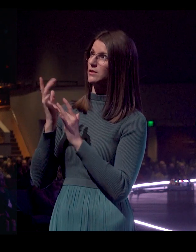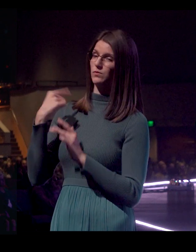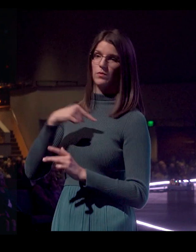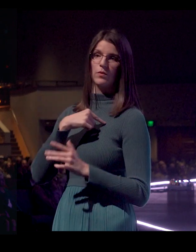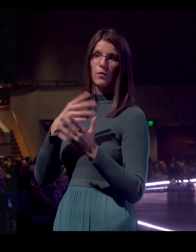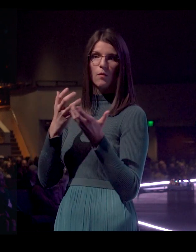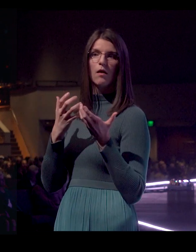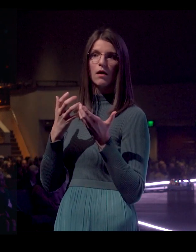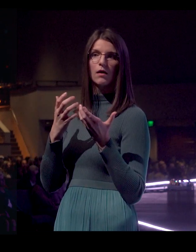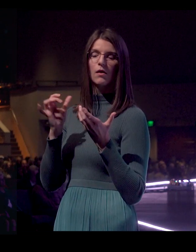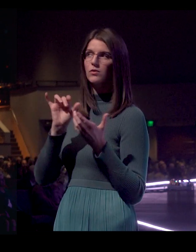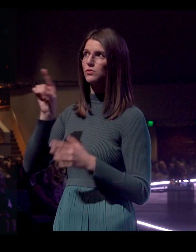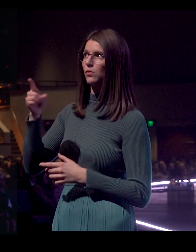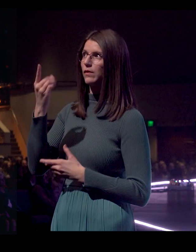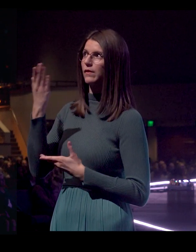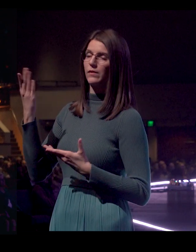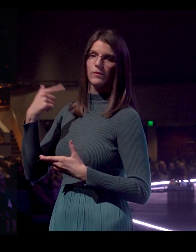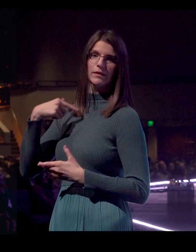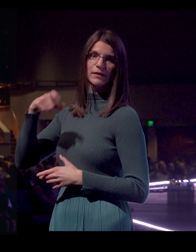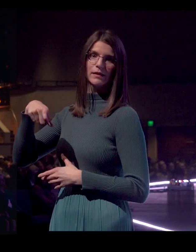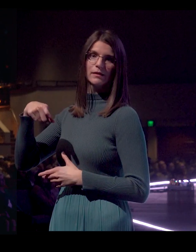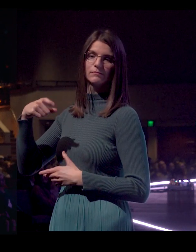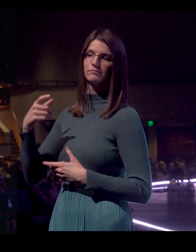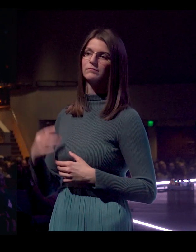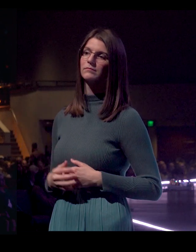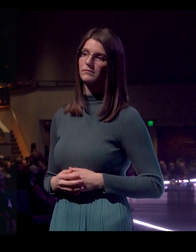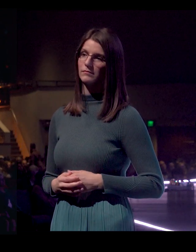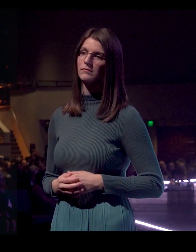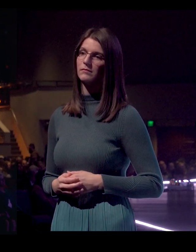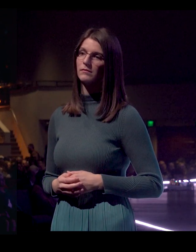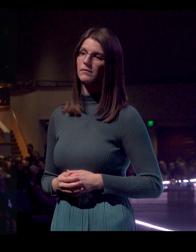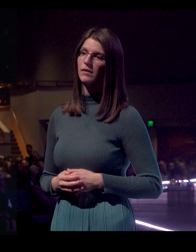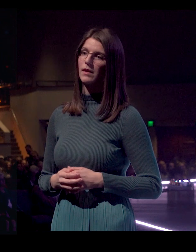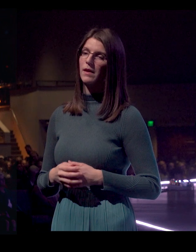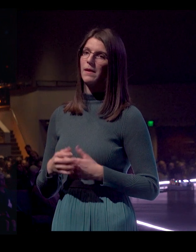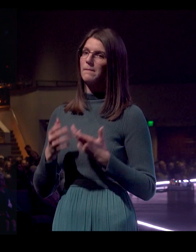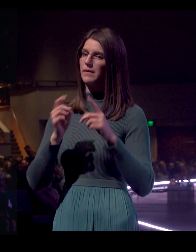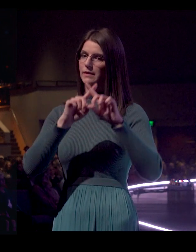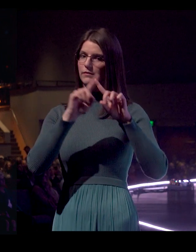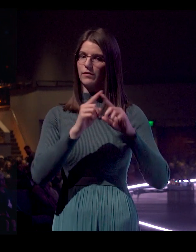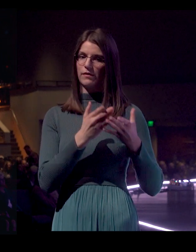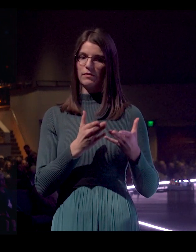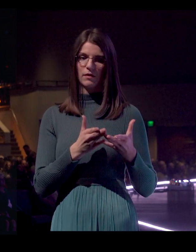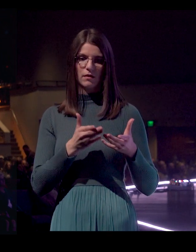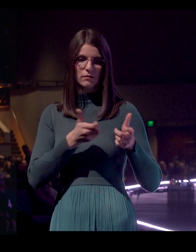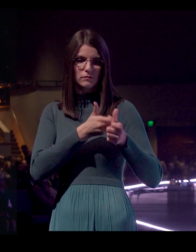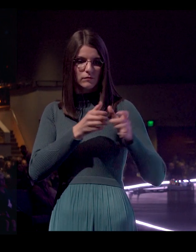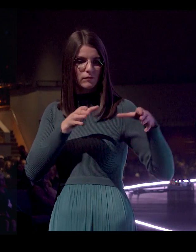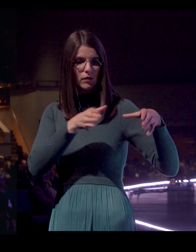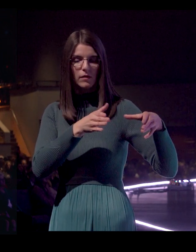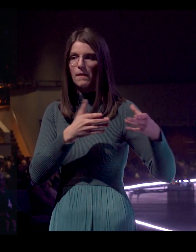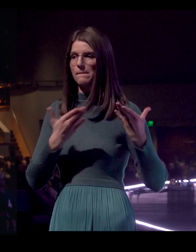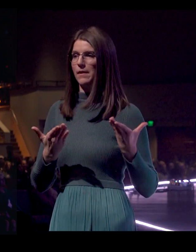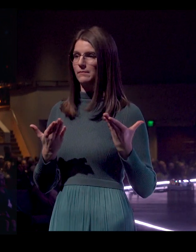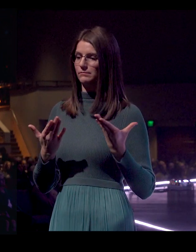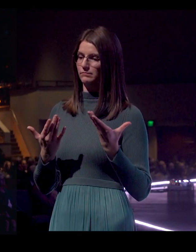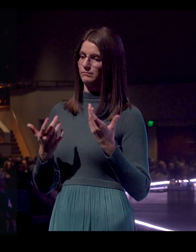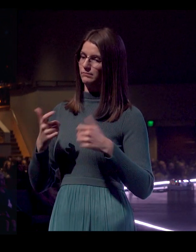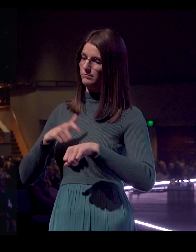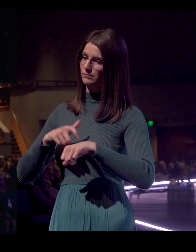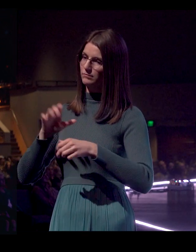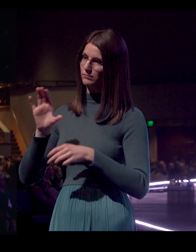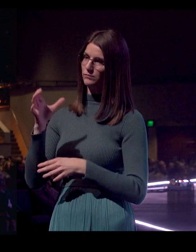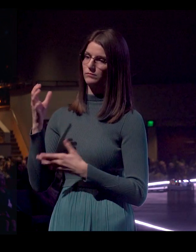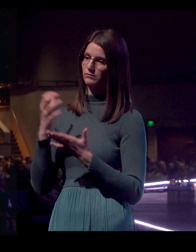And you may have chased a lot of different things in this world, but maybe this is the Christmas you decide, I'm going to start chasing after Jesus. Right now, I think it's